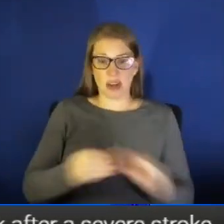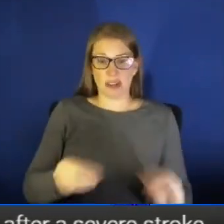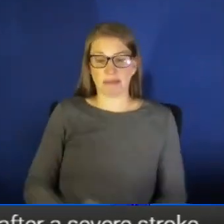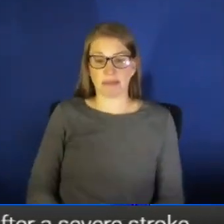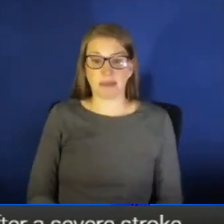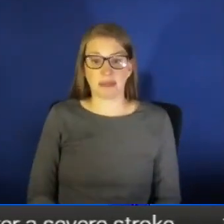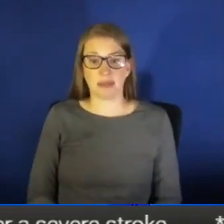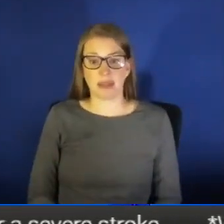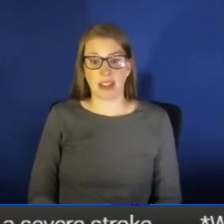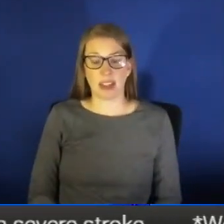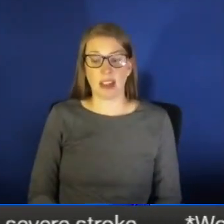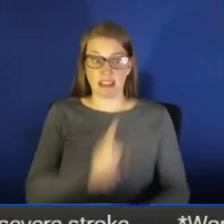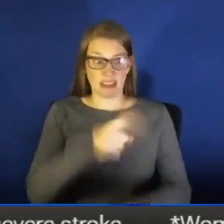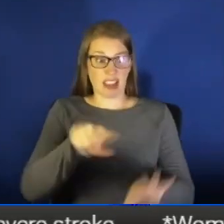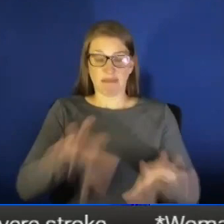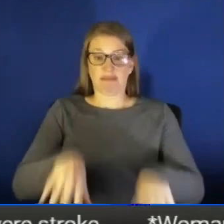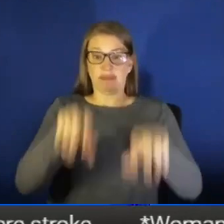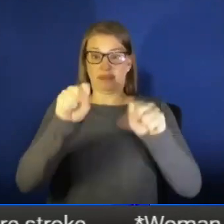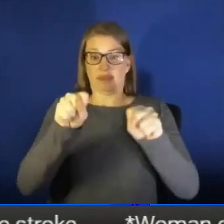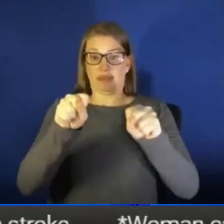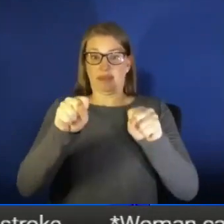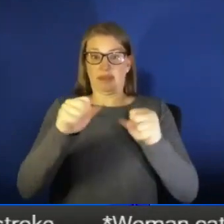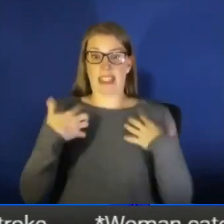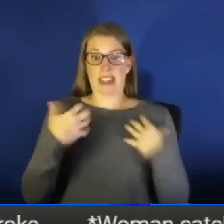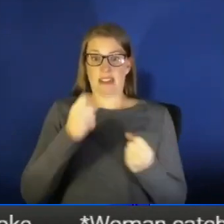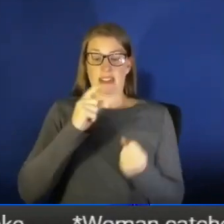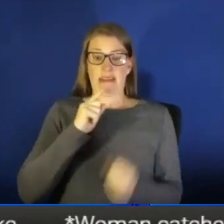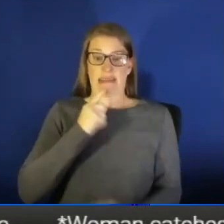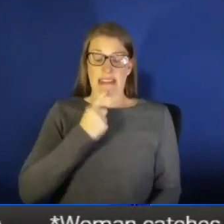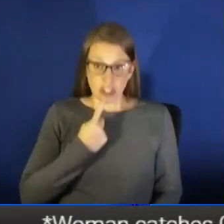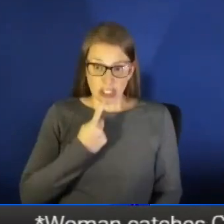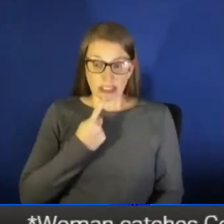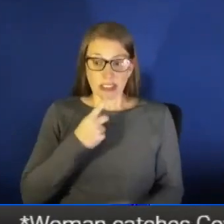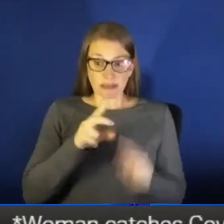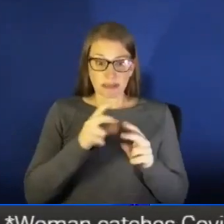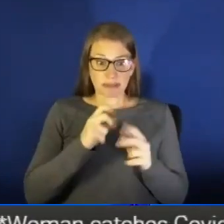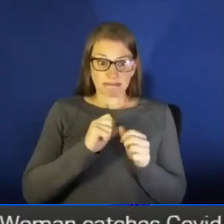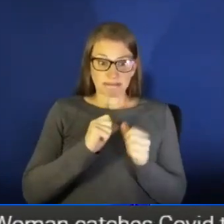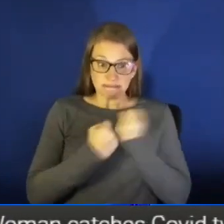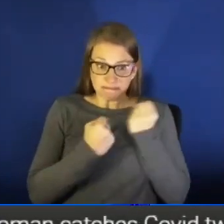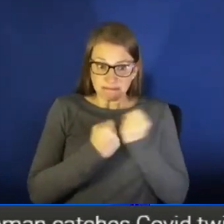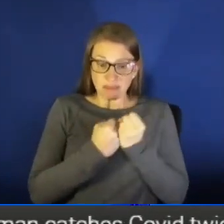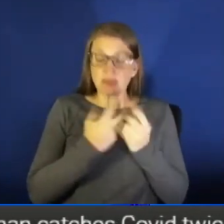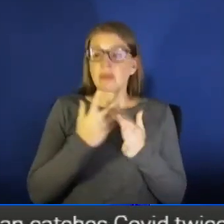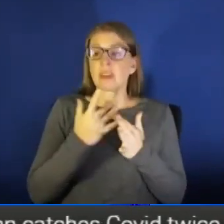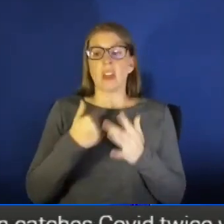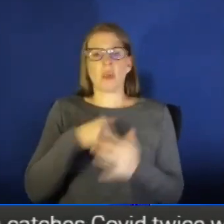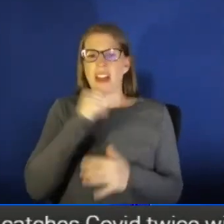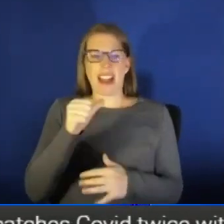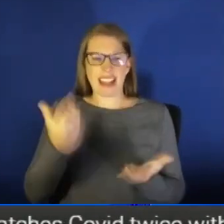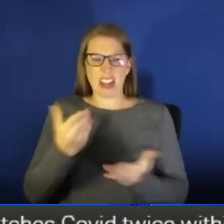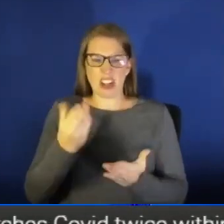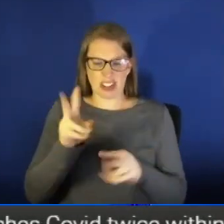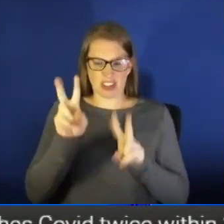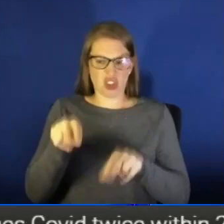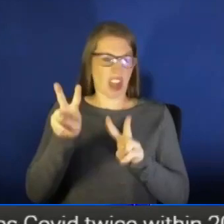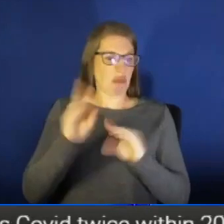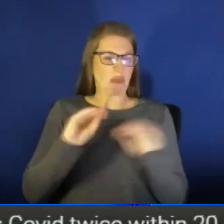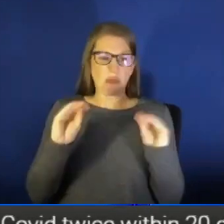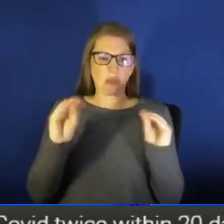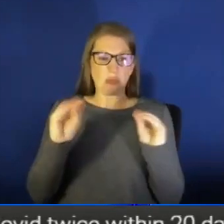here to help. We're not here to judge. We're here to walk you through the steps and to be assistants to each patient in their own journey. So